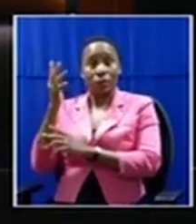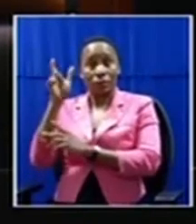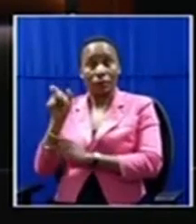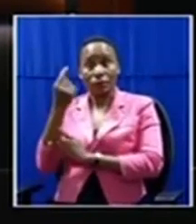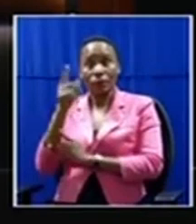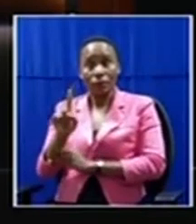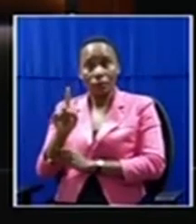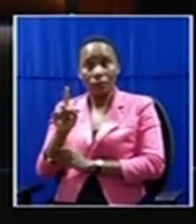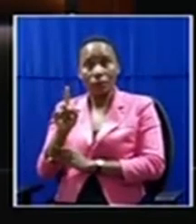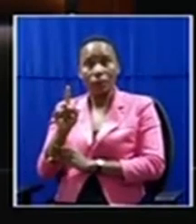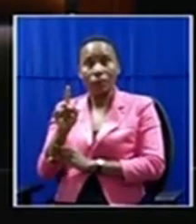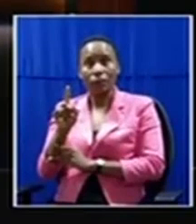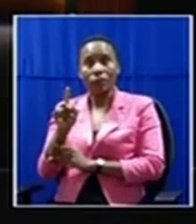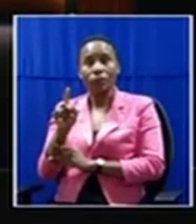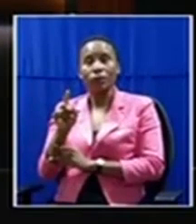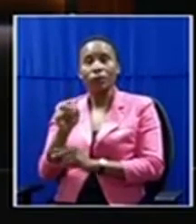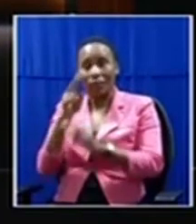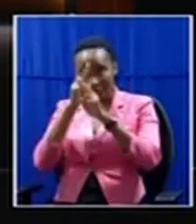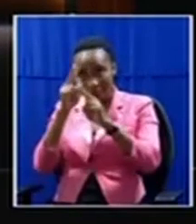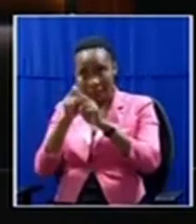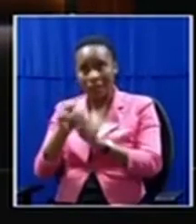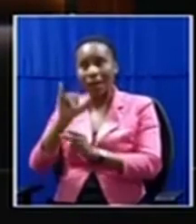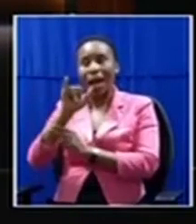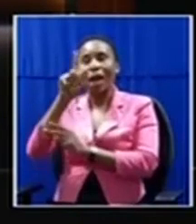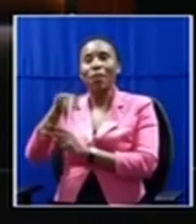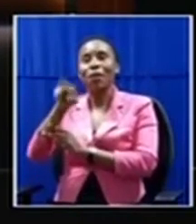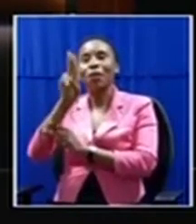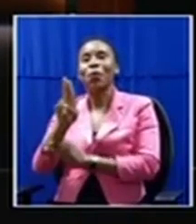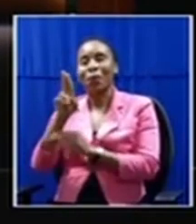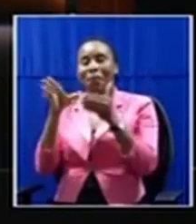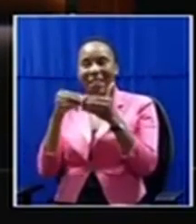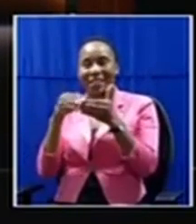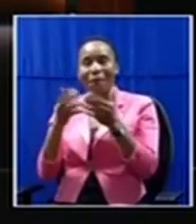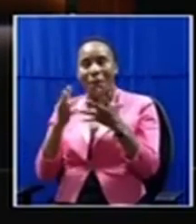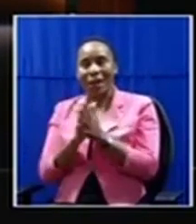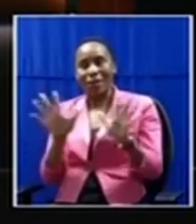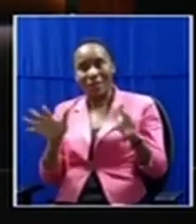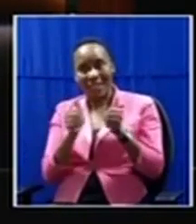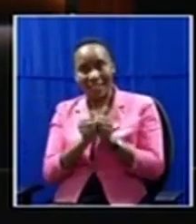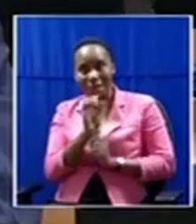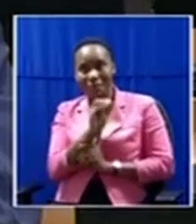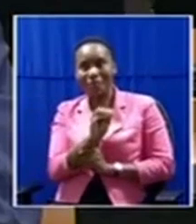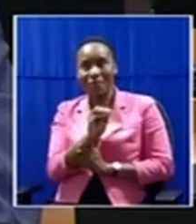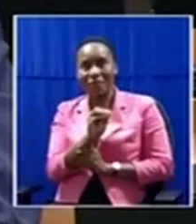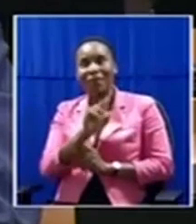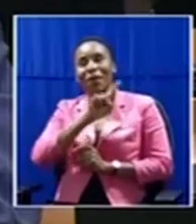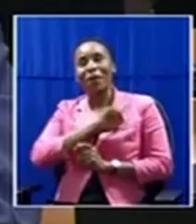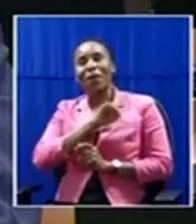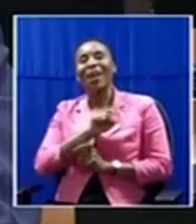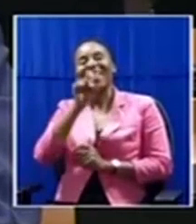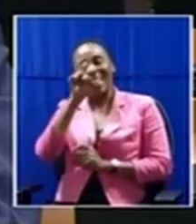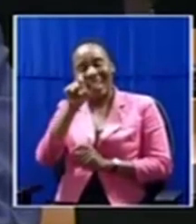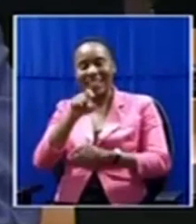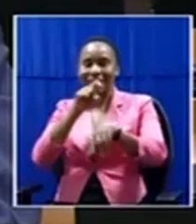to recognize the IPU meeting where they were together, because that's the